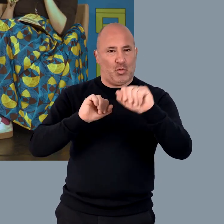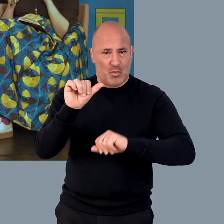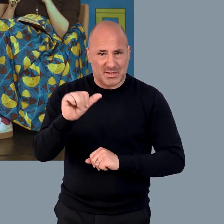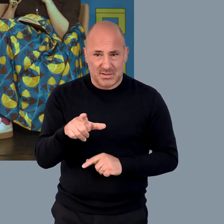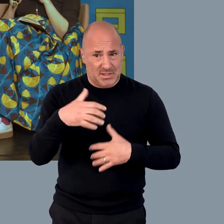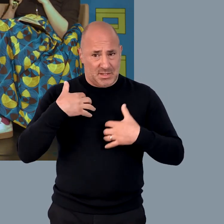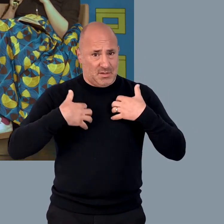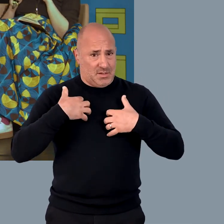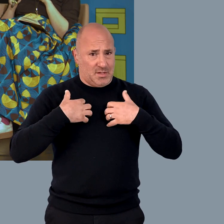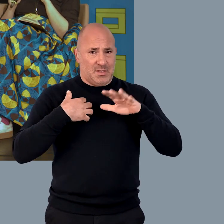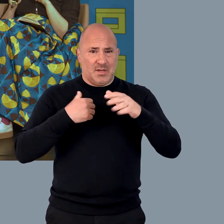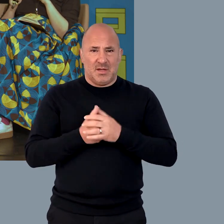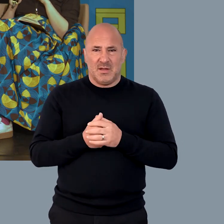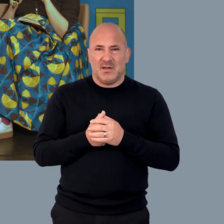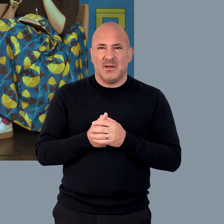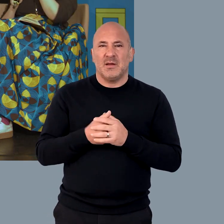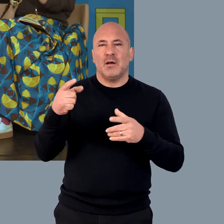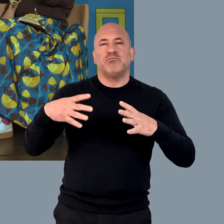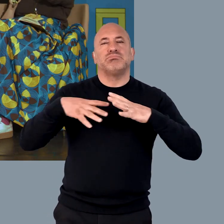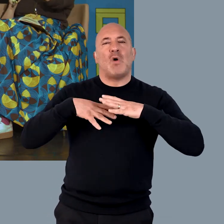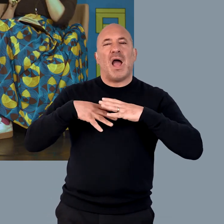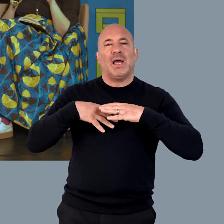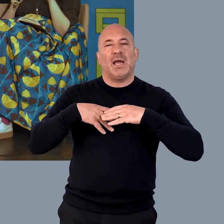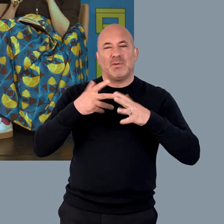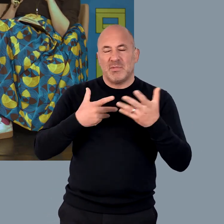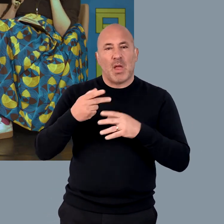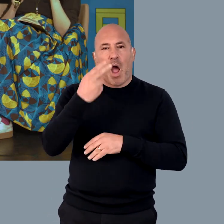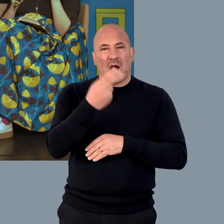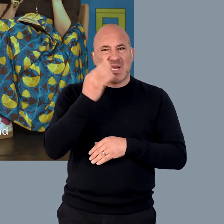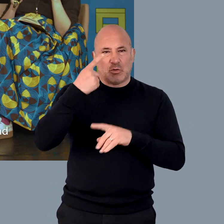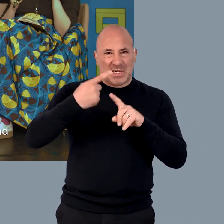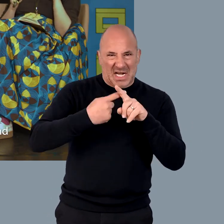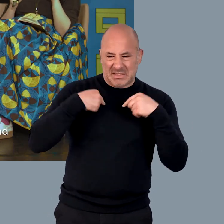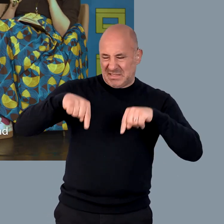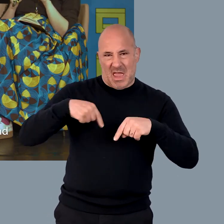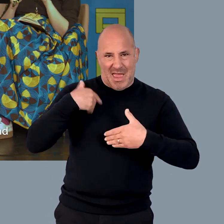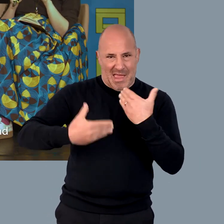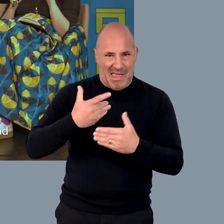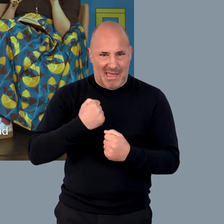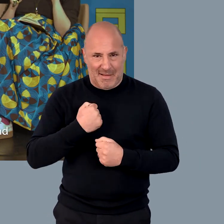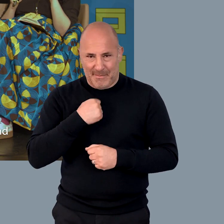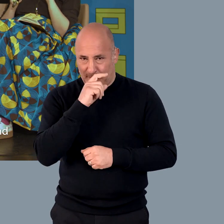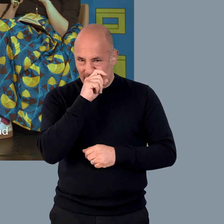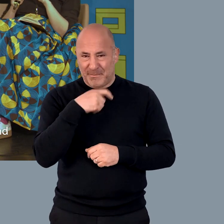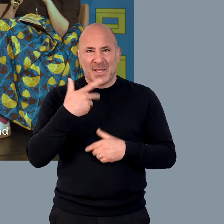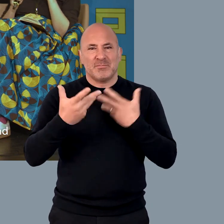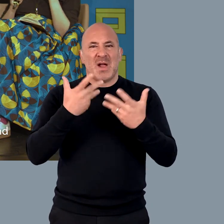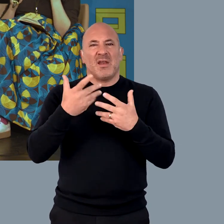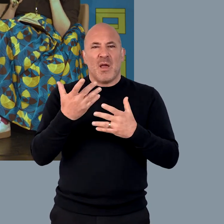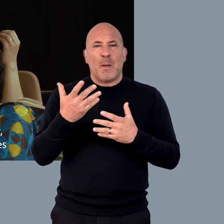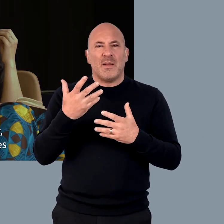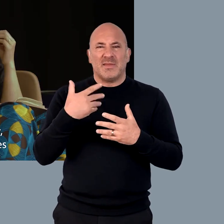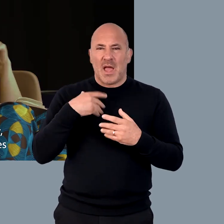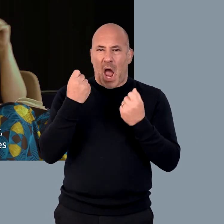and the kind of global perspective. Yeah. I think that's really interesting. So we had, like, in the breakout tables earlier, we were talking about Arts Council England and what are we doing in